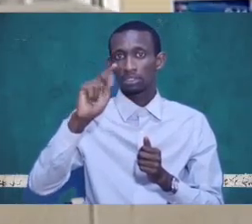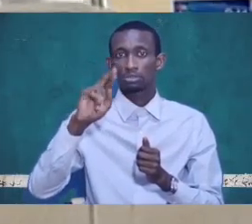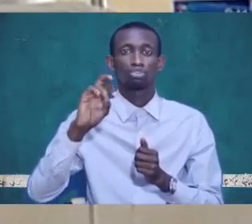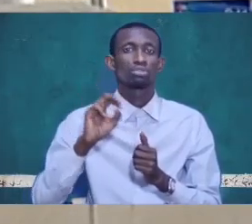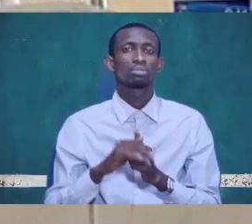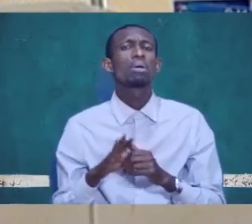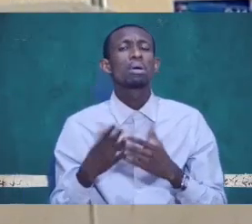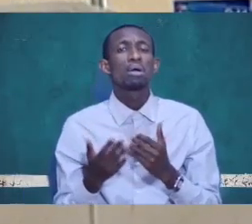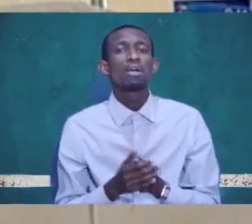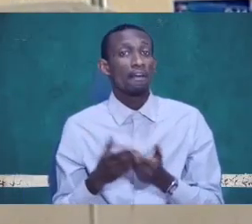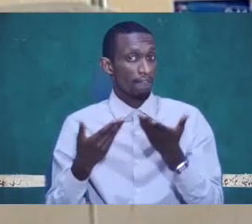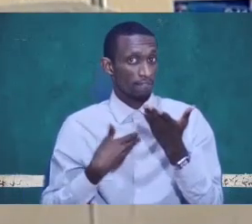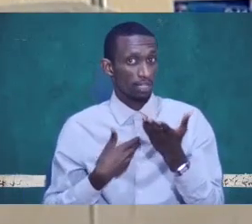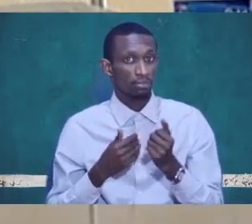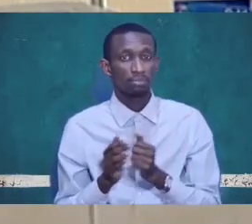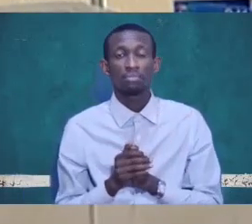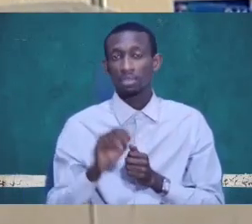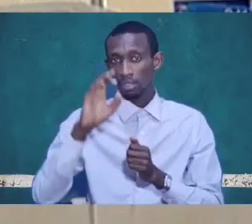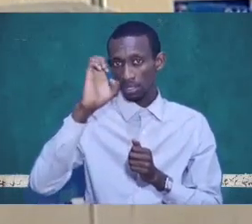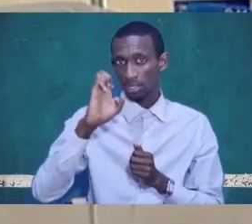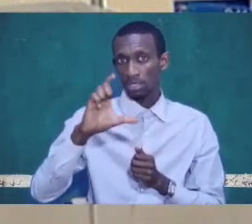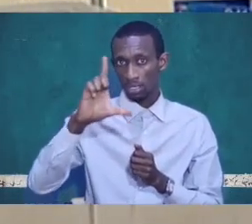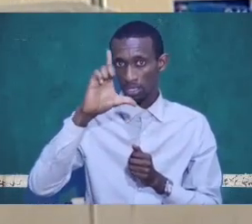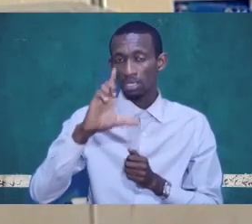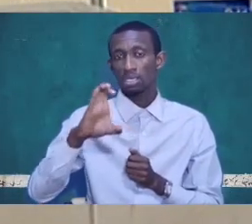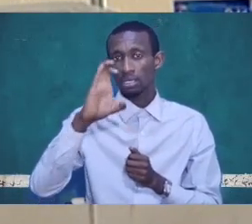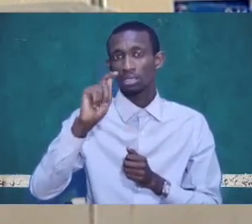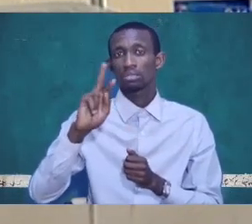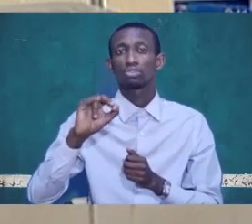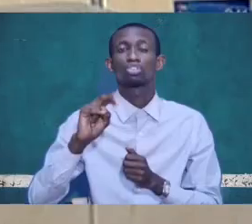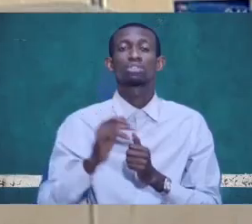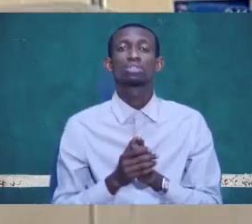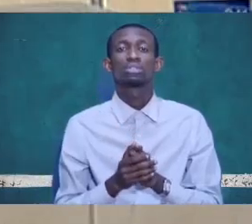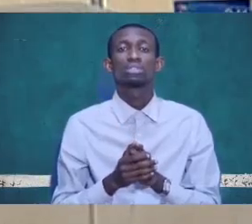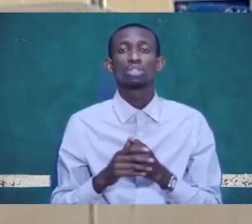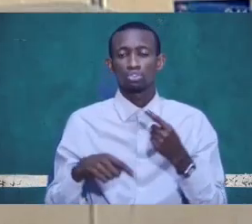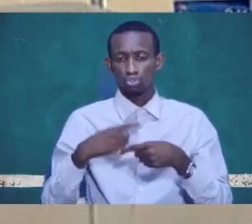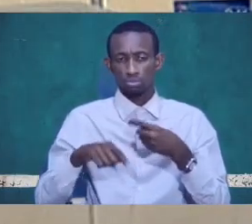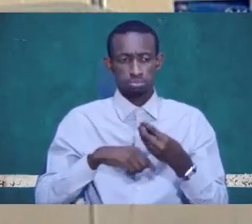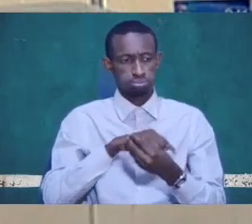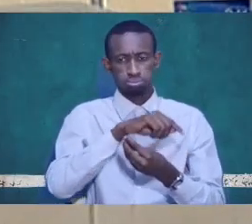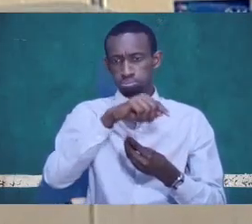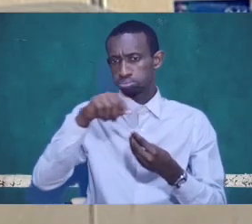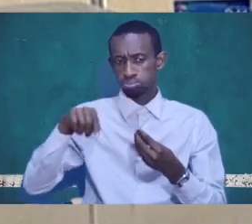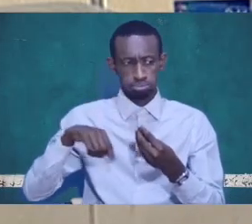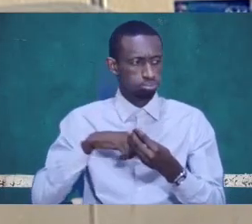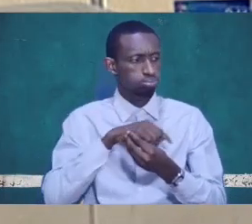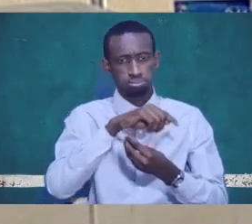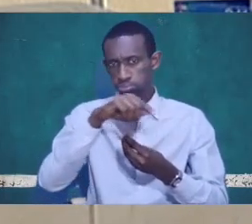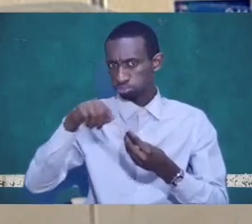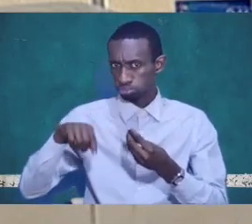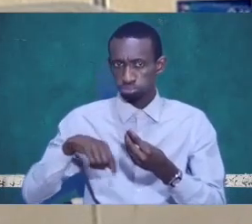So we have electrons which are moving around the nucleus, but